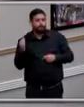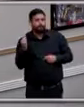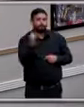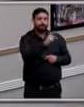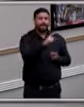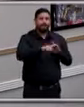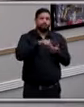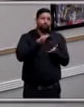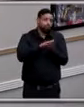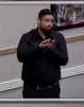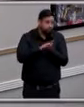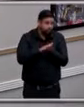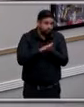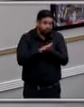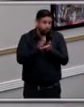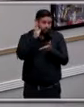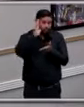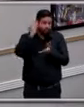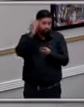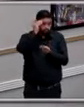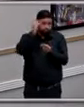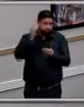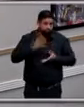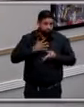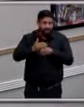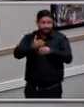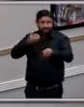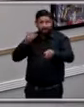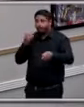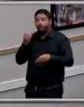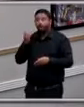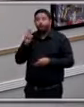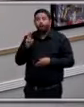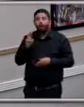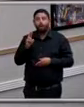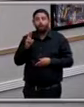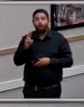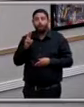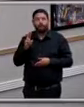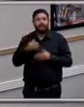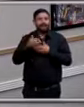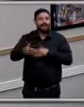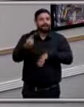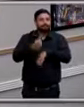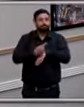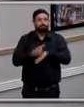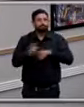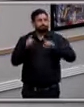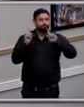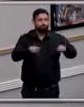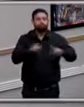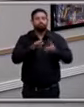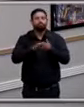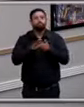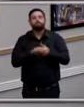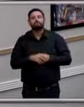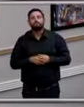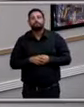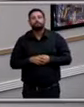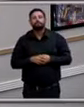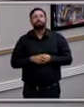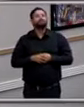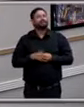school? Will we be notified in advance, or would the next day they are required to attend in person? If